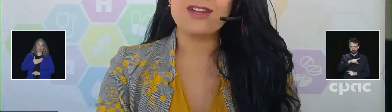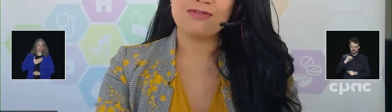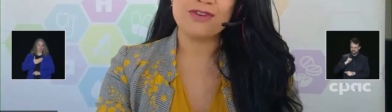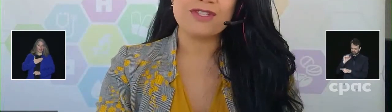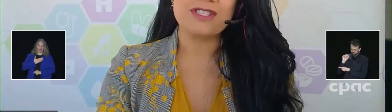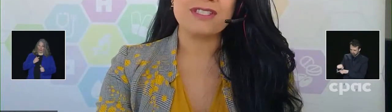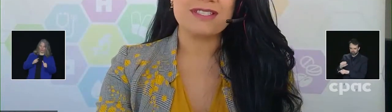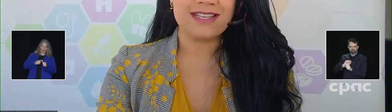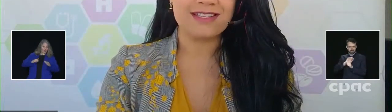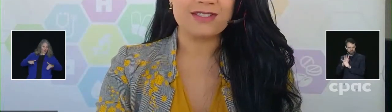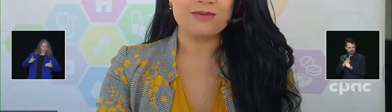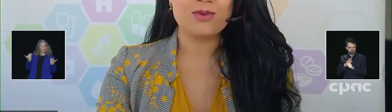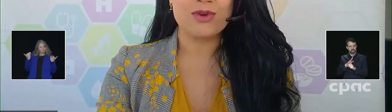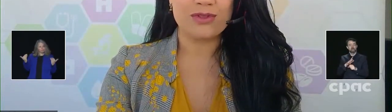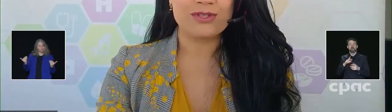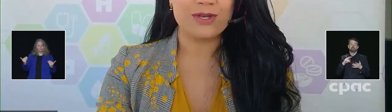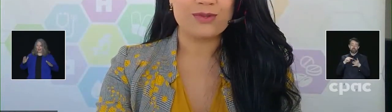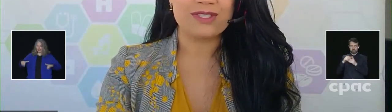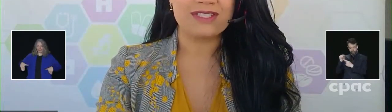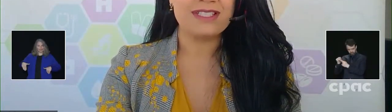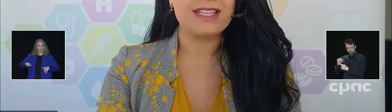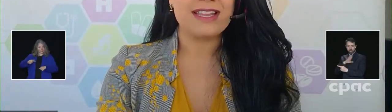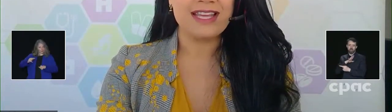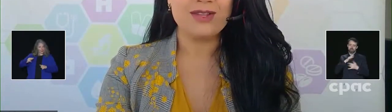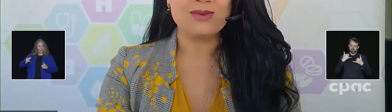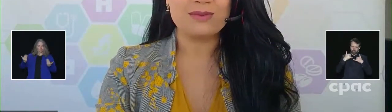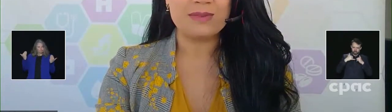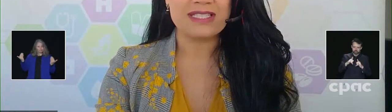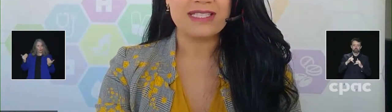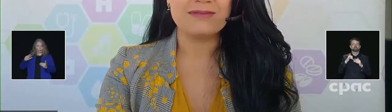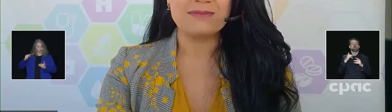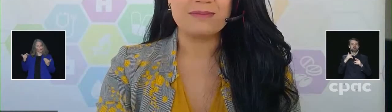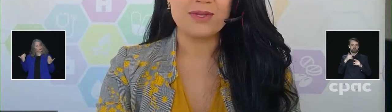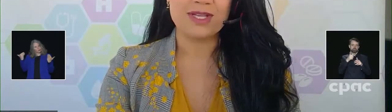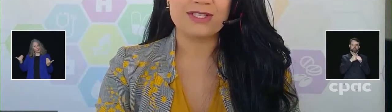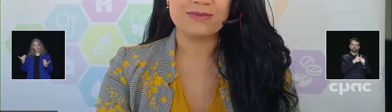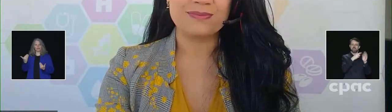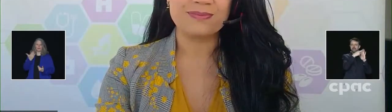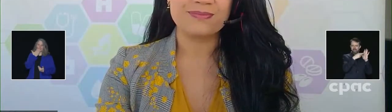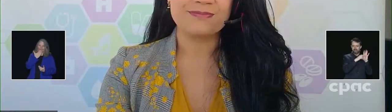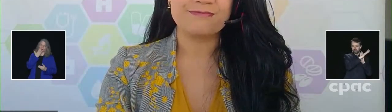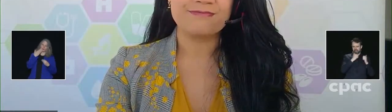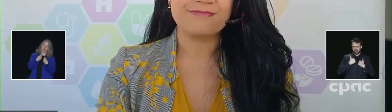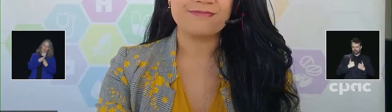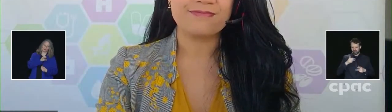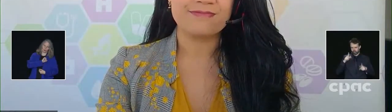too late to get your first, second, or third dose. Thank you. Merci. Miigwetch.